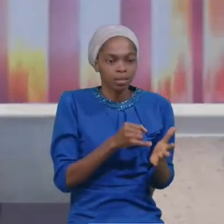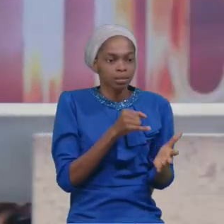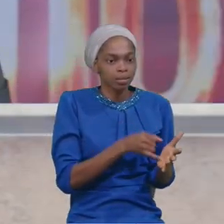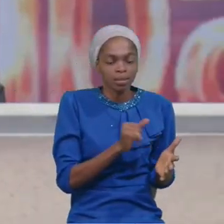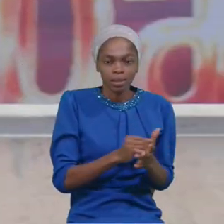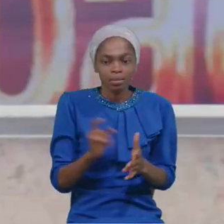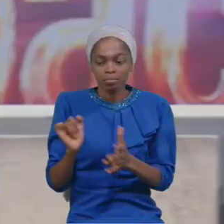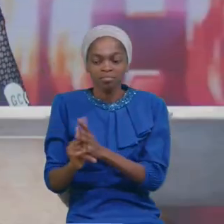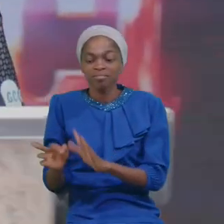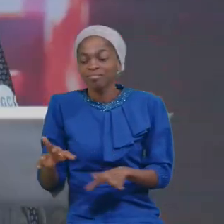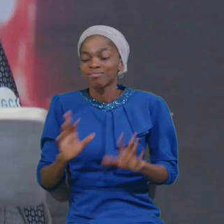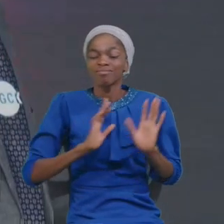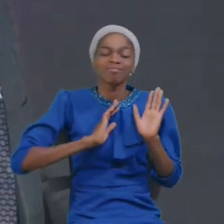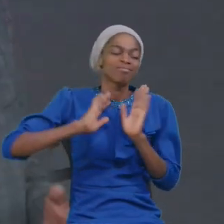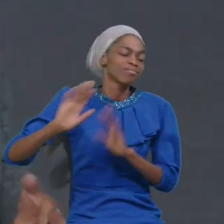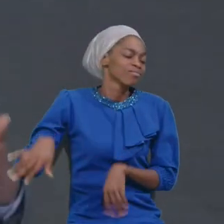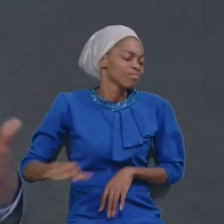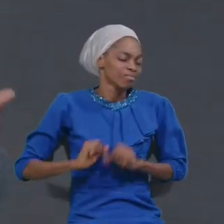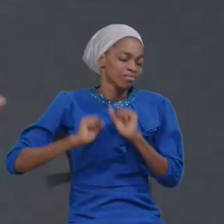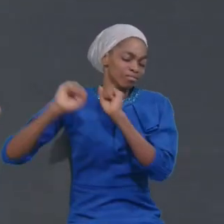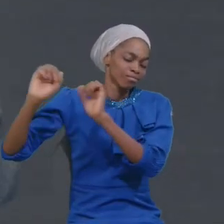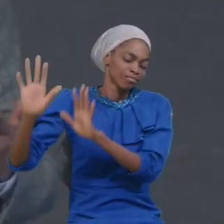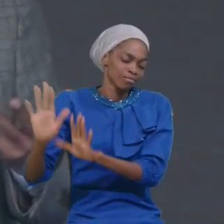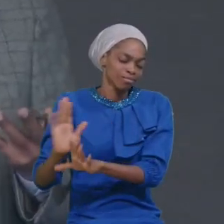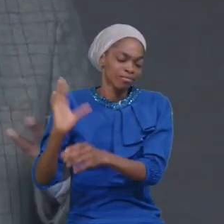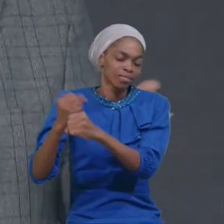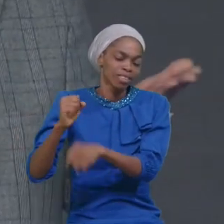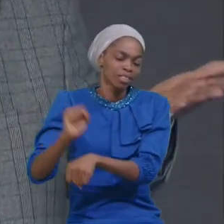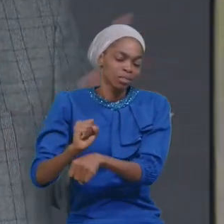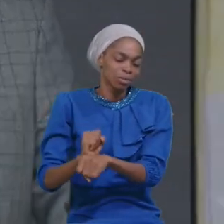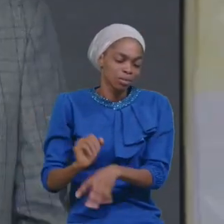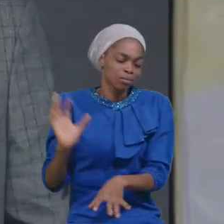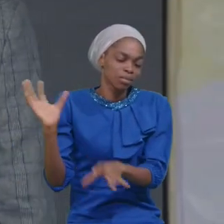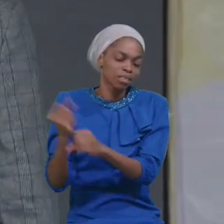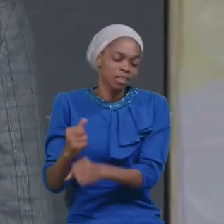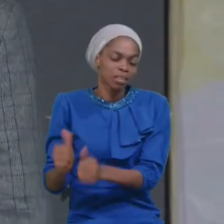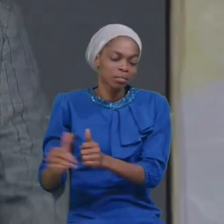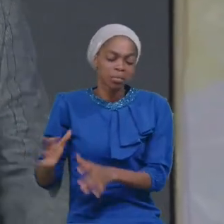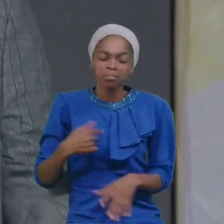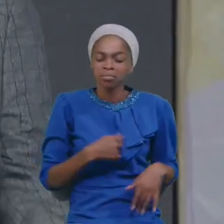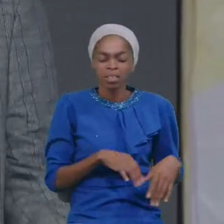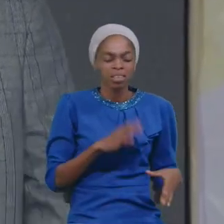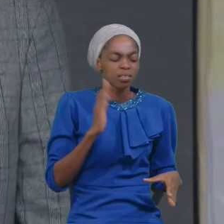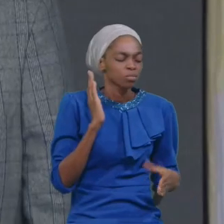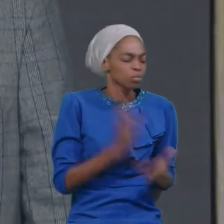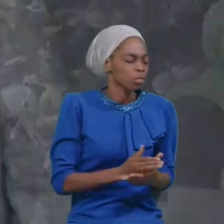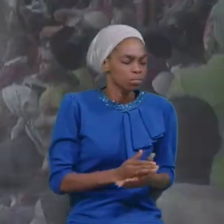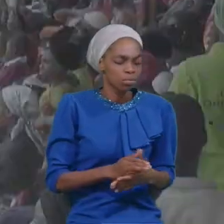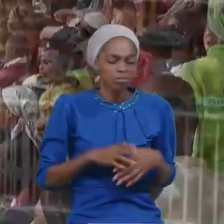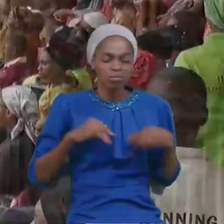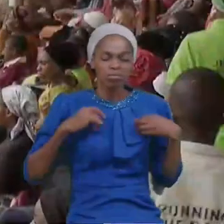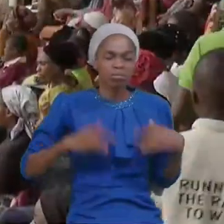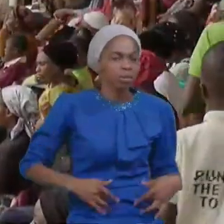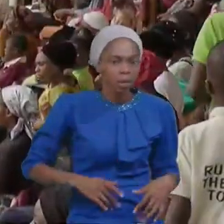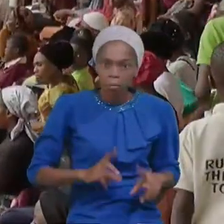through. Instead of that, he's living on those persecutions and on the pressure, and